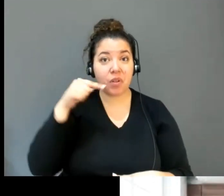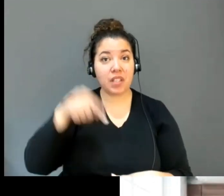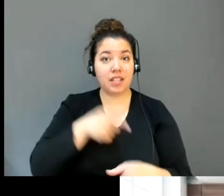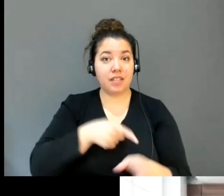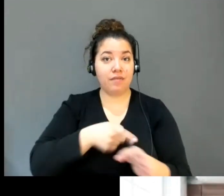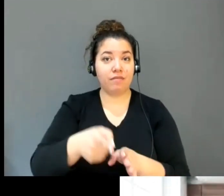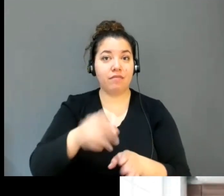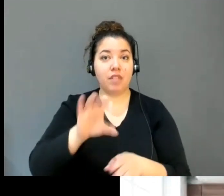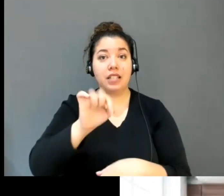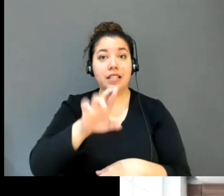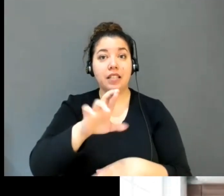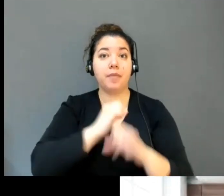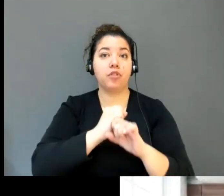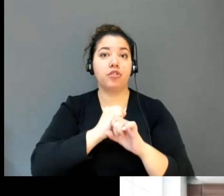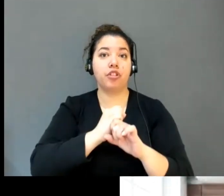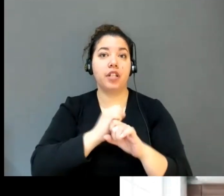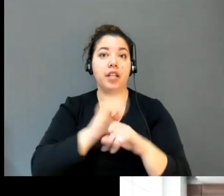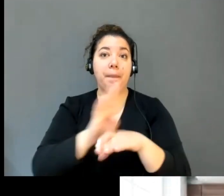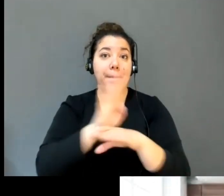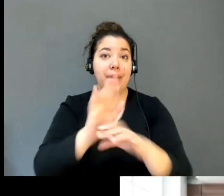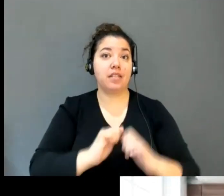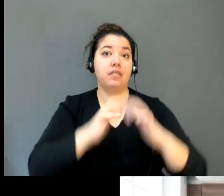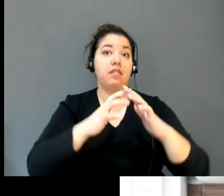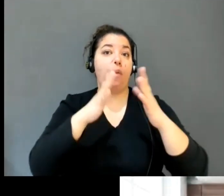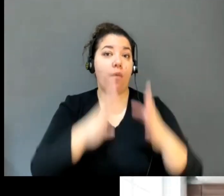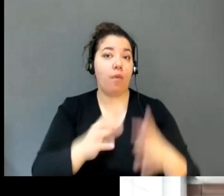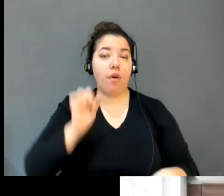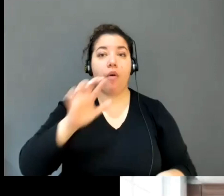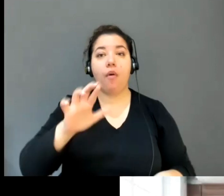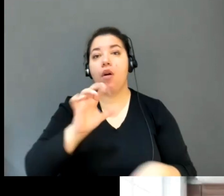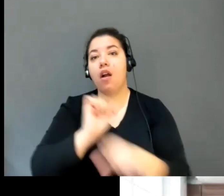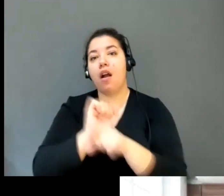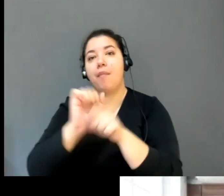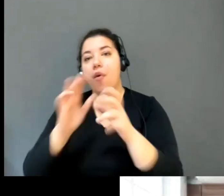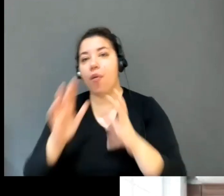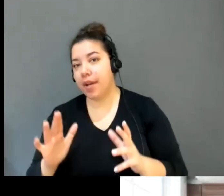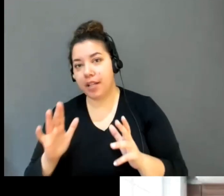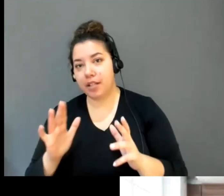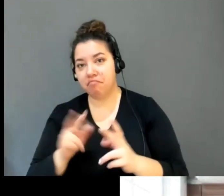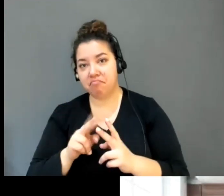cybersecurity business owner or an employee? What's your parting wisdom?